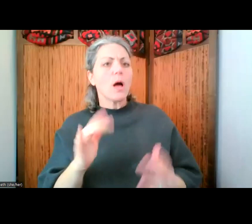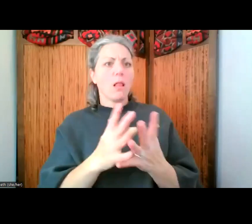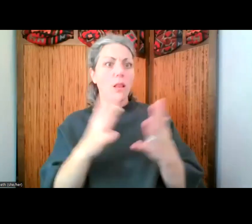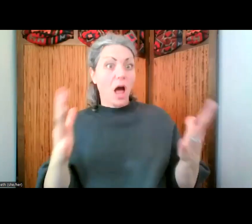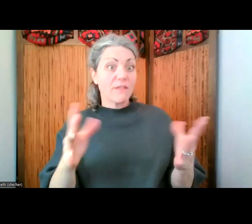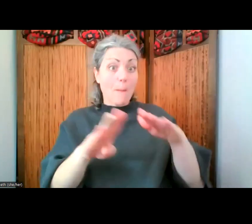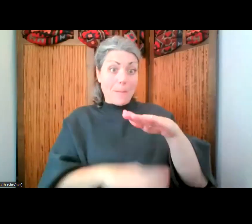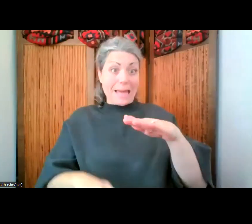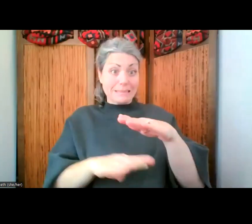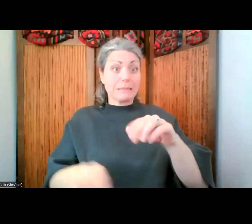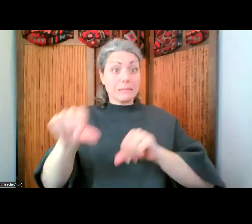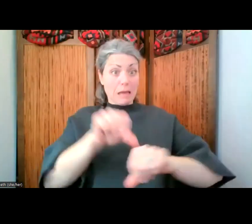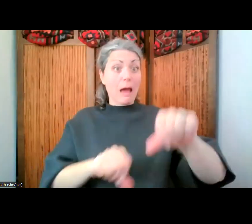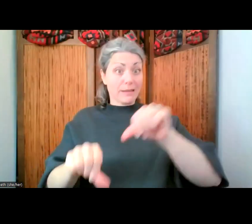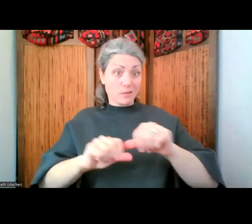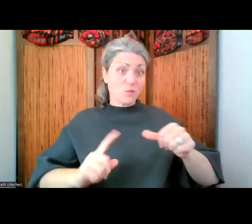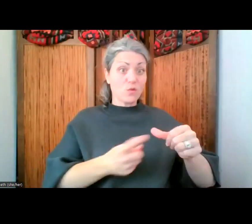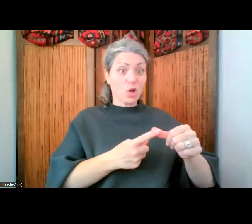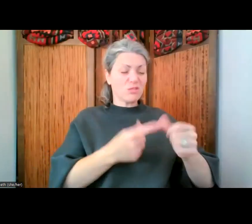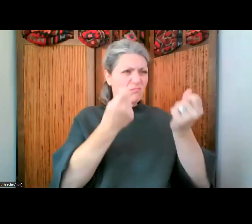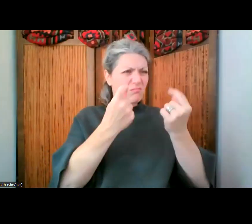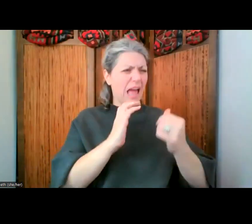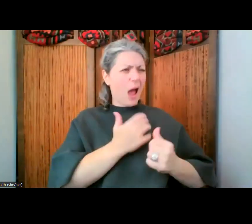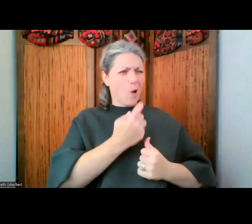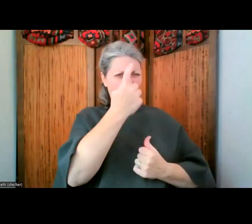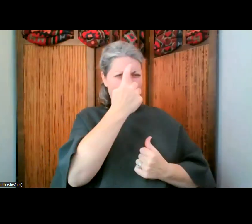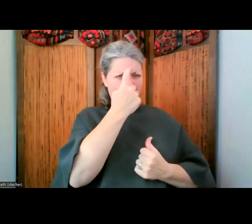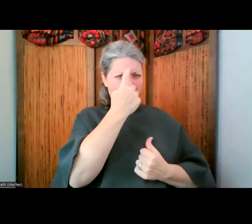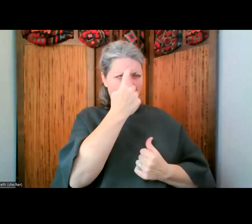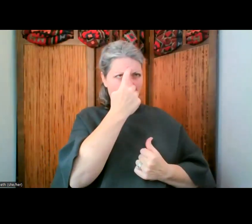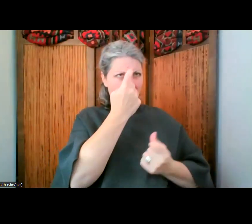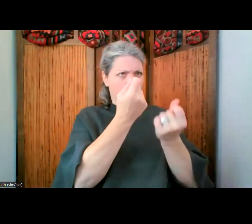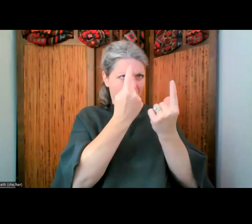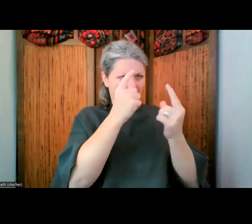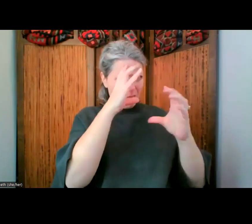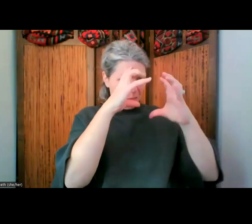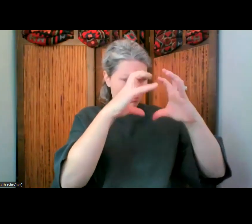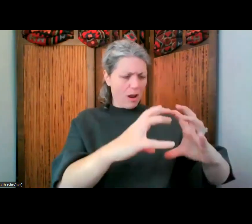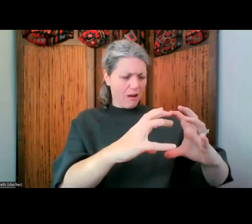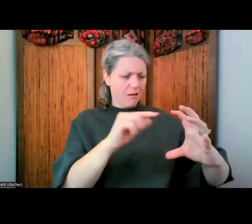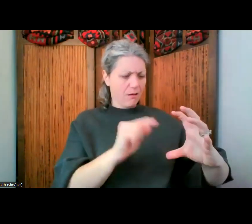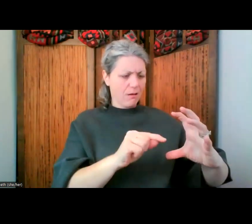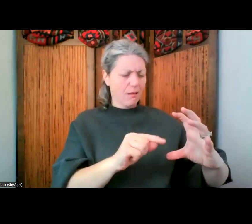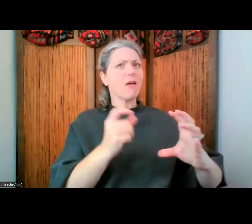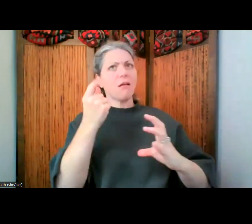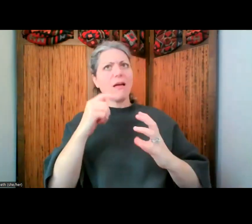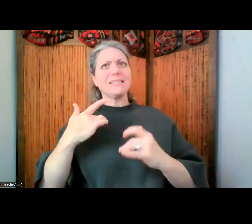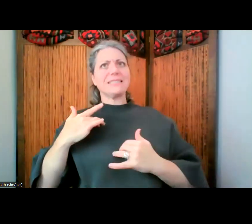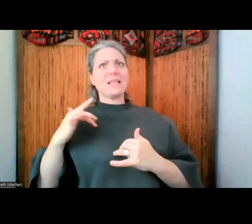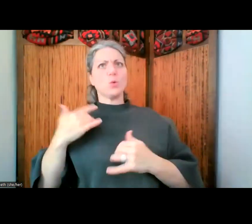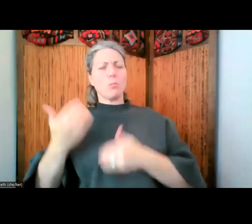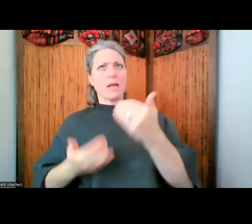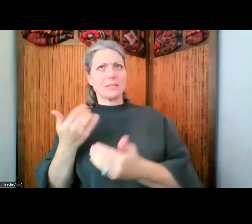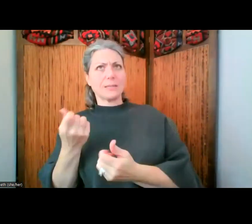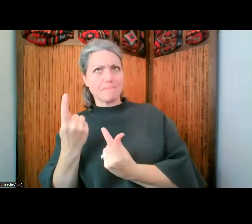basic science and understanding of the brain that goes into sensory processing. Most of the audience who